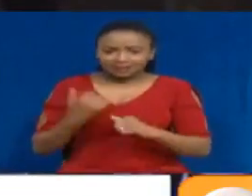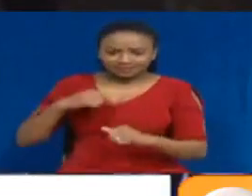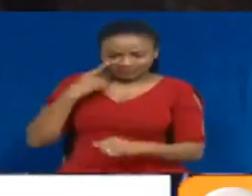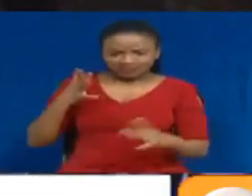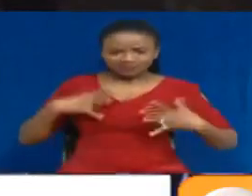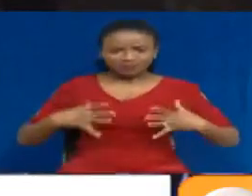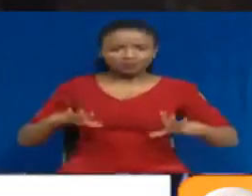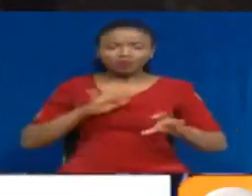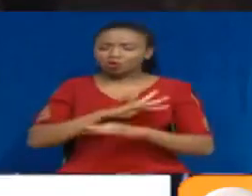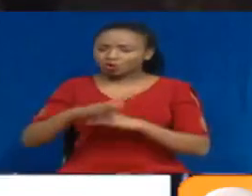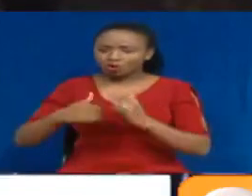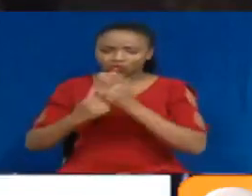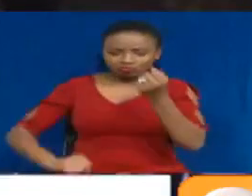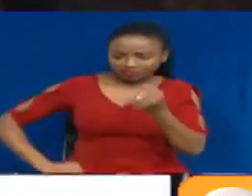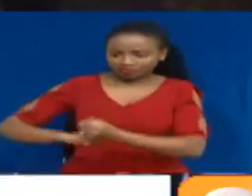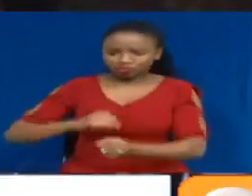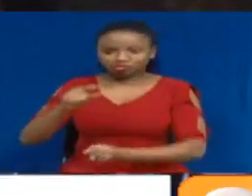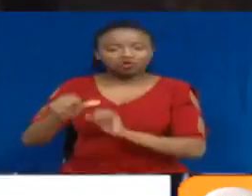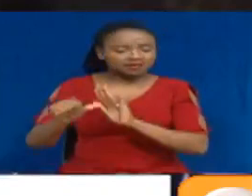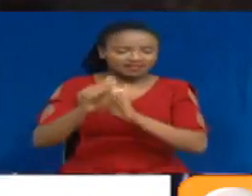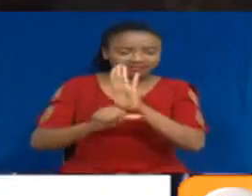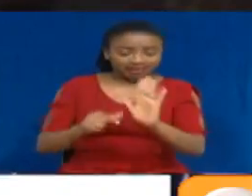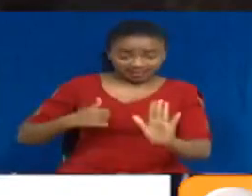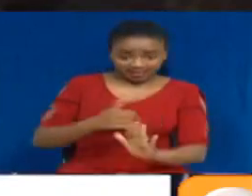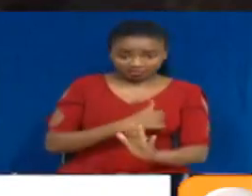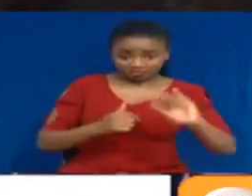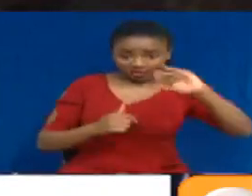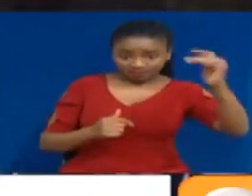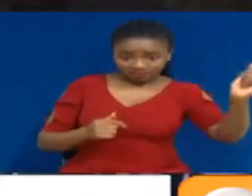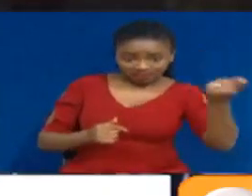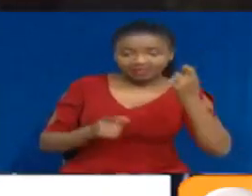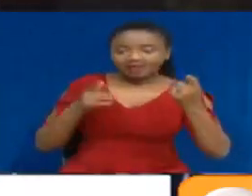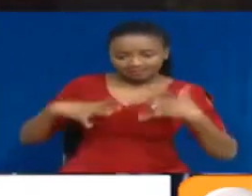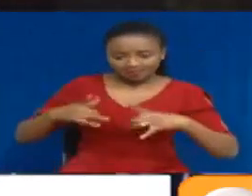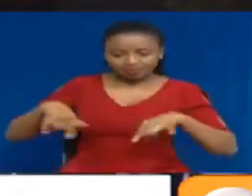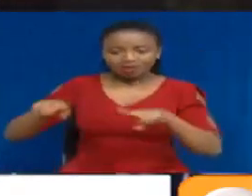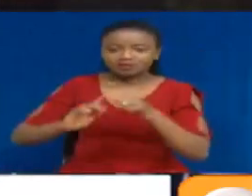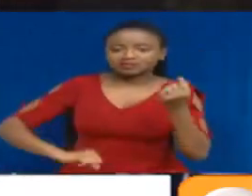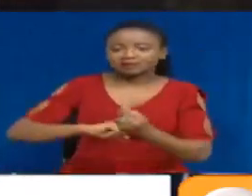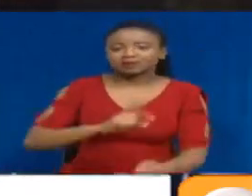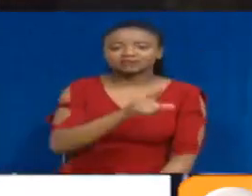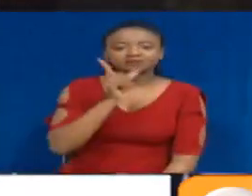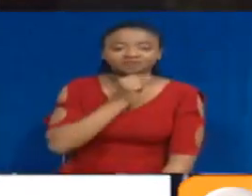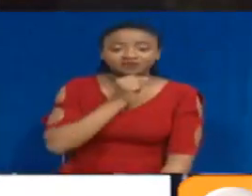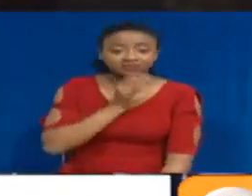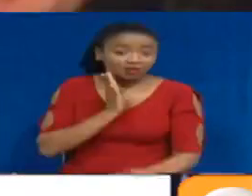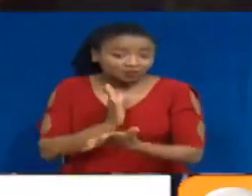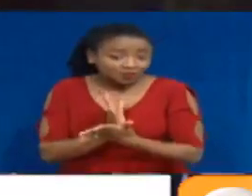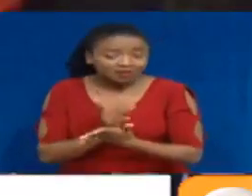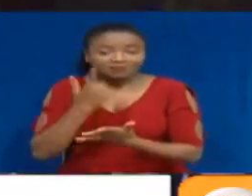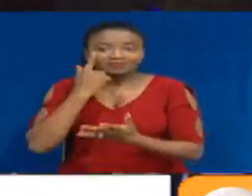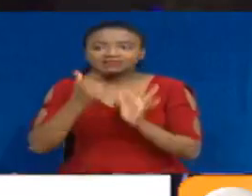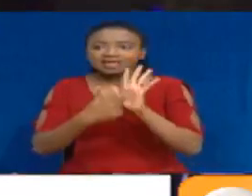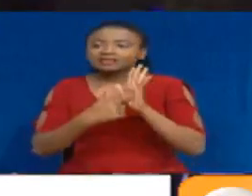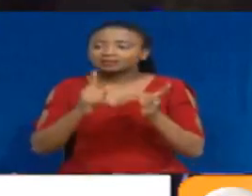yote ili support agenda yetu ya watu wa Mount Kenya tuongezewe pesa. Kweli ama si kweli? Niliona